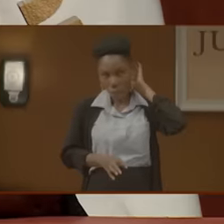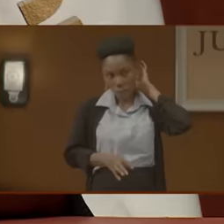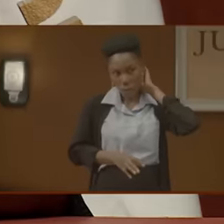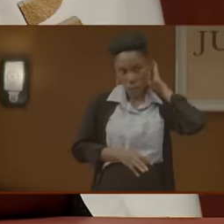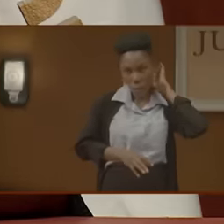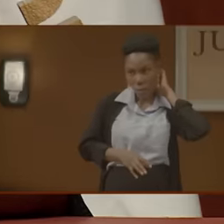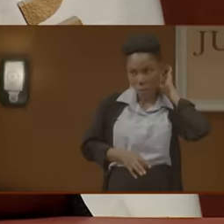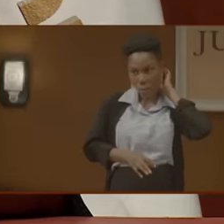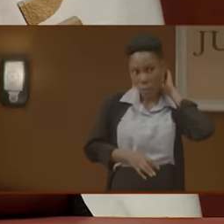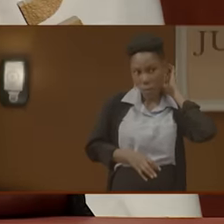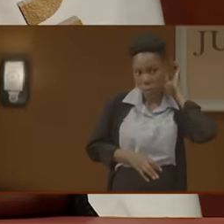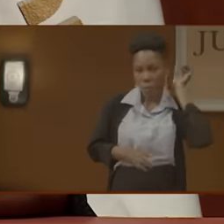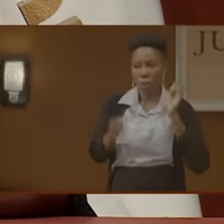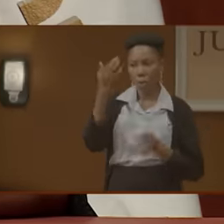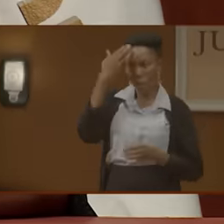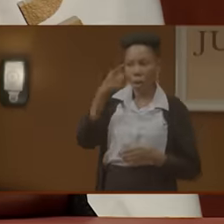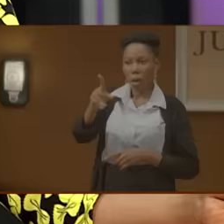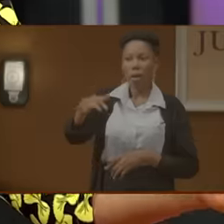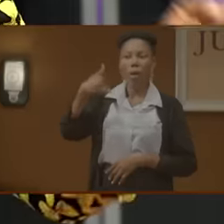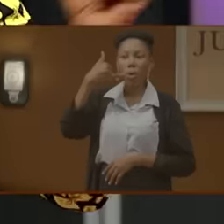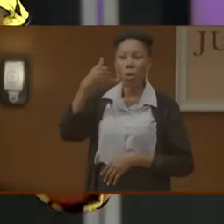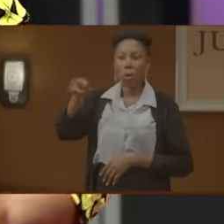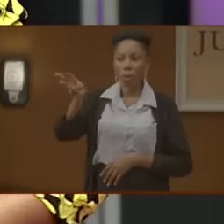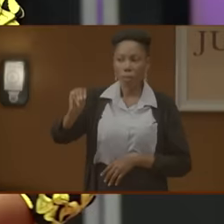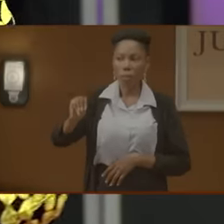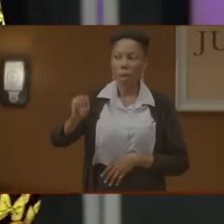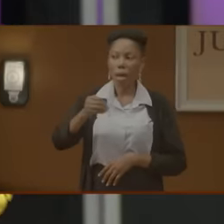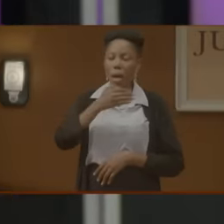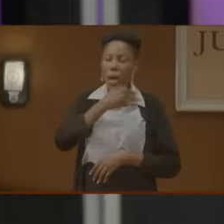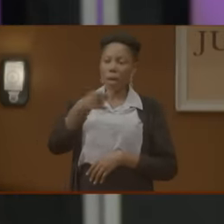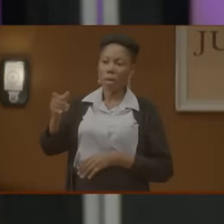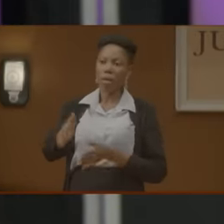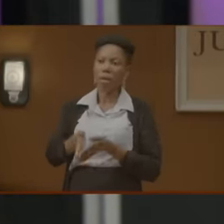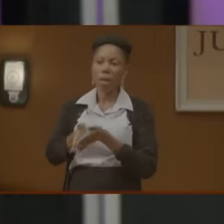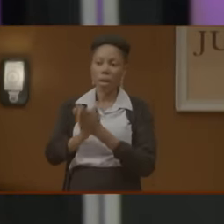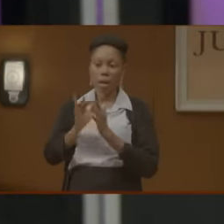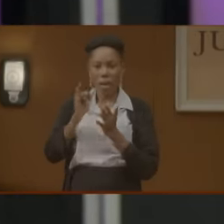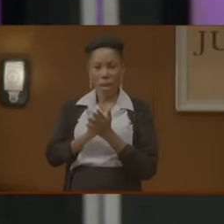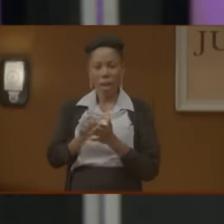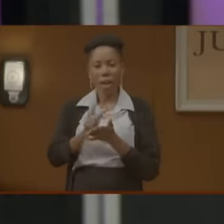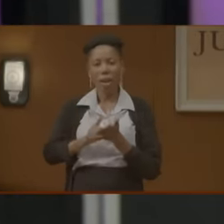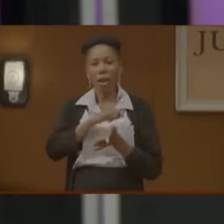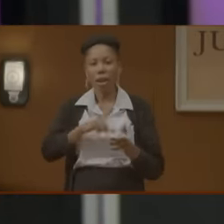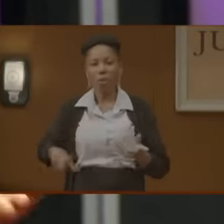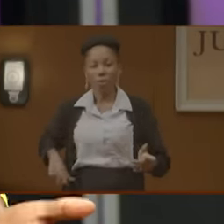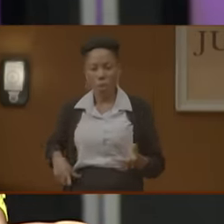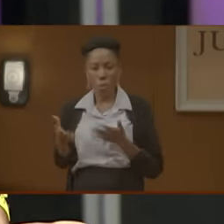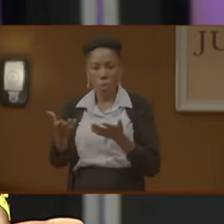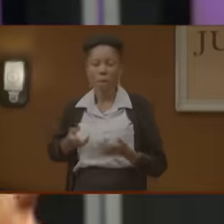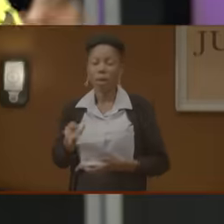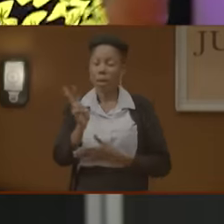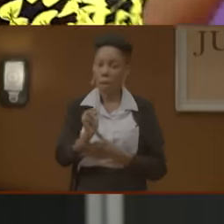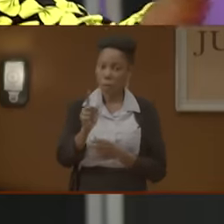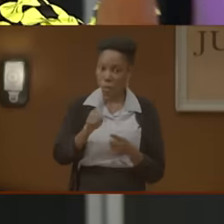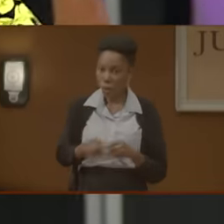you ask if why I defied the call. We called him, asking him that. See, landlord said we should move out. He said he's not paying for the